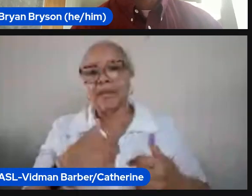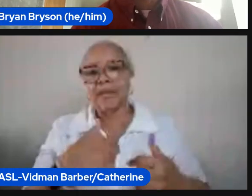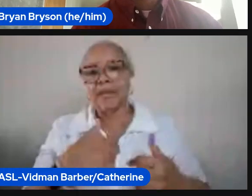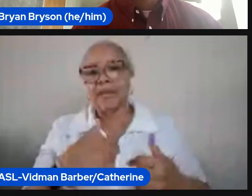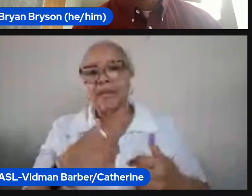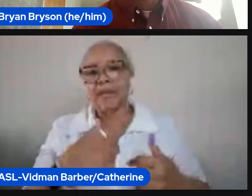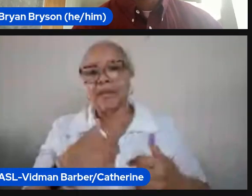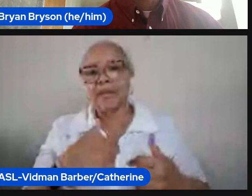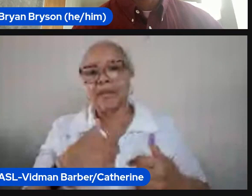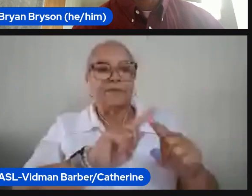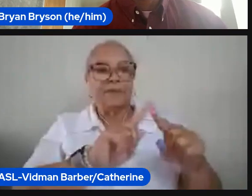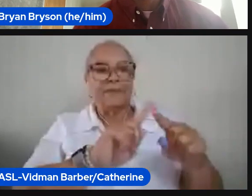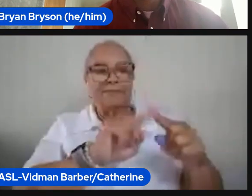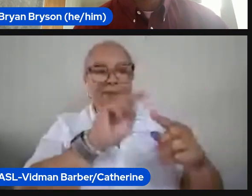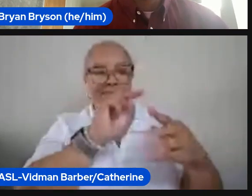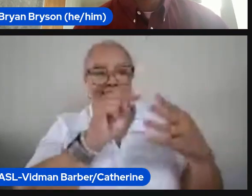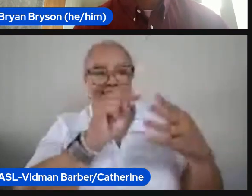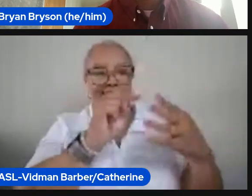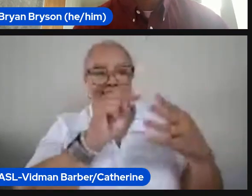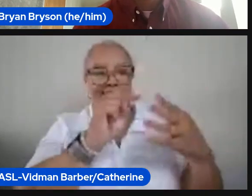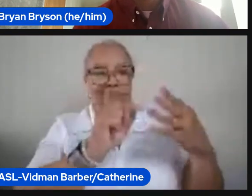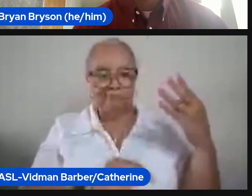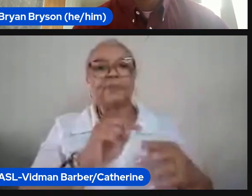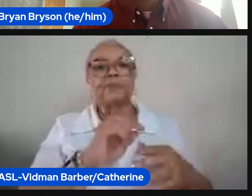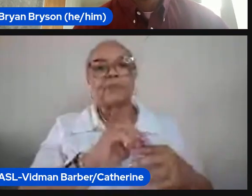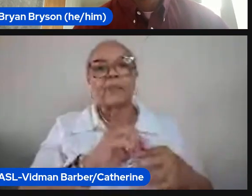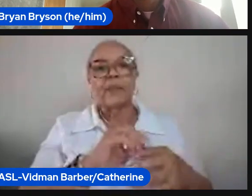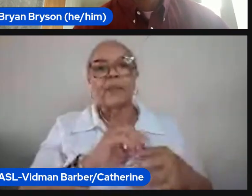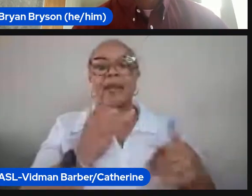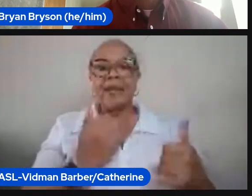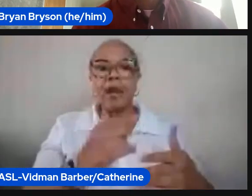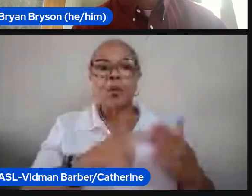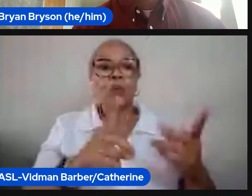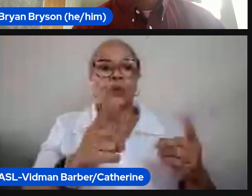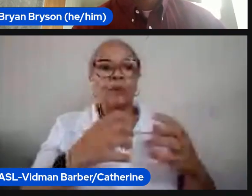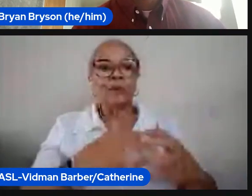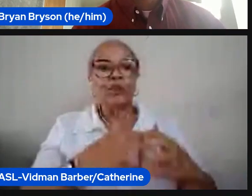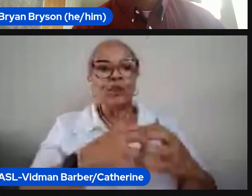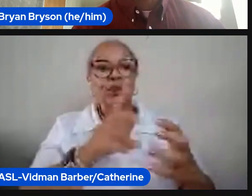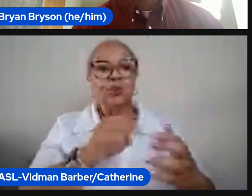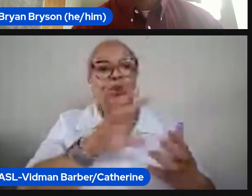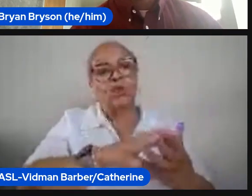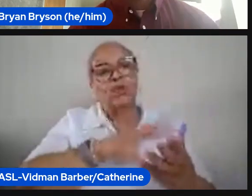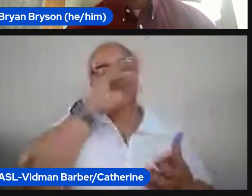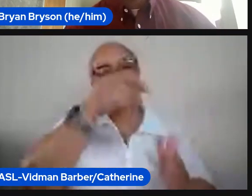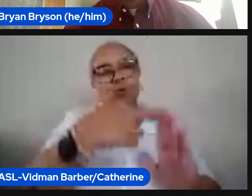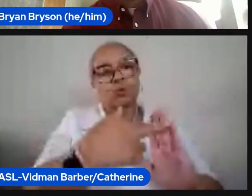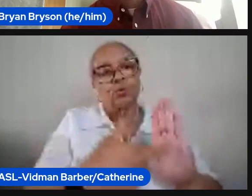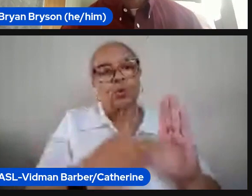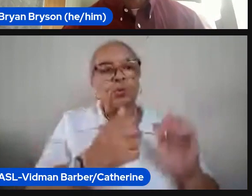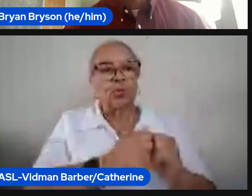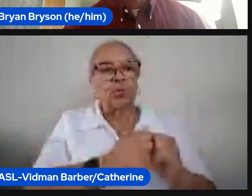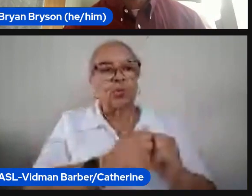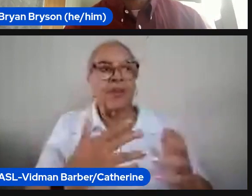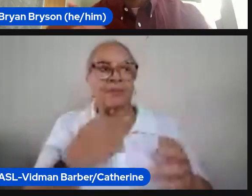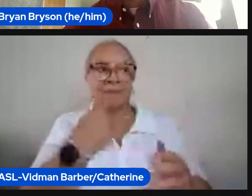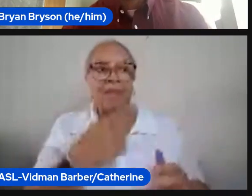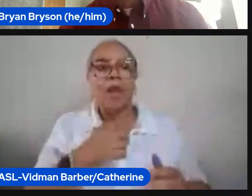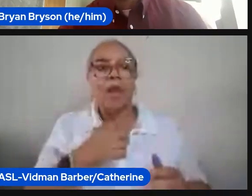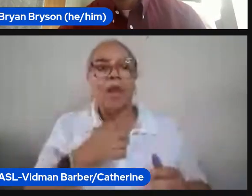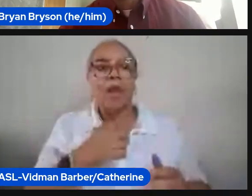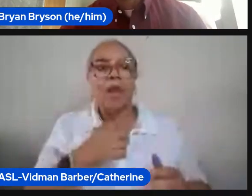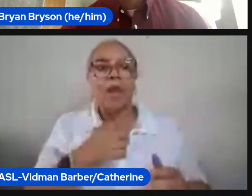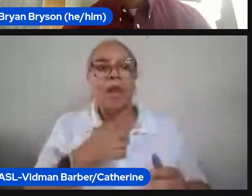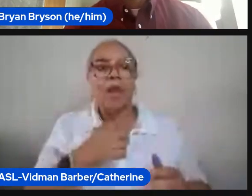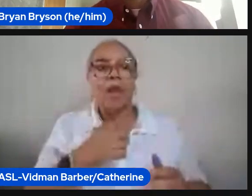different conditions. And now what you want the machine to do is learn the rules without you saying, well, it has to be this gene that